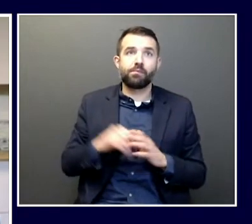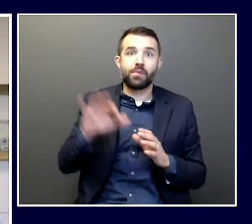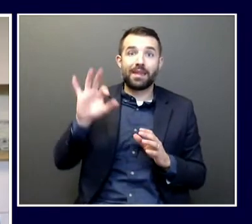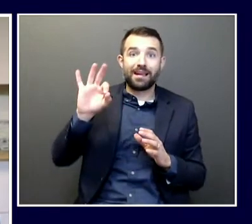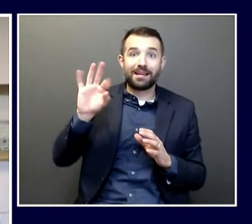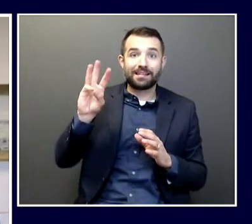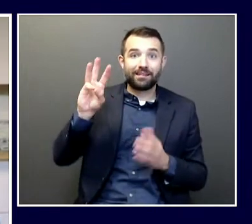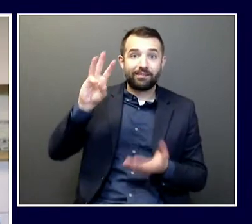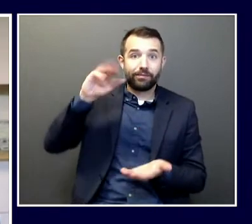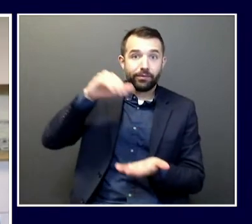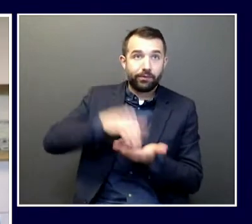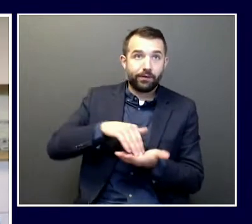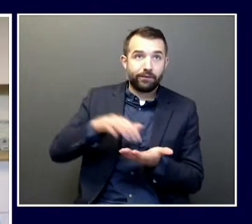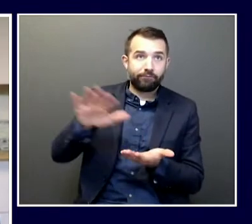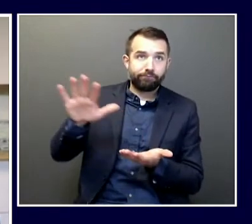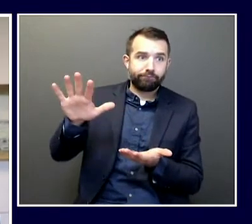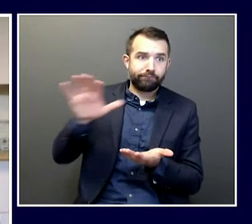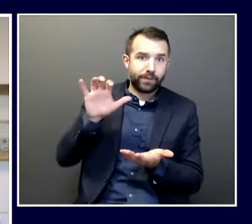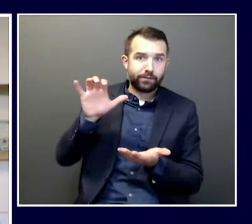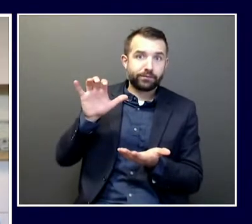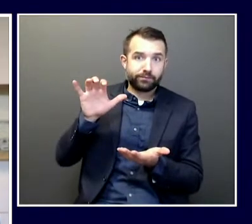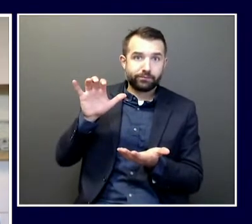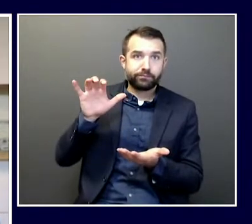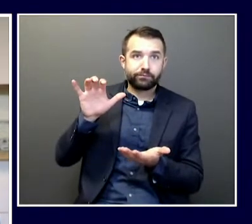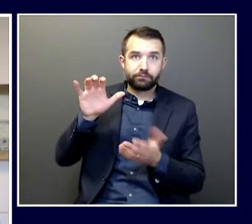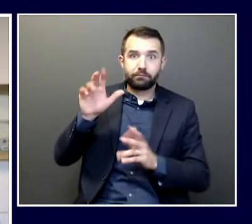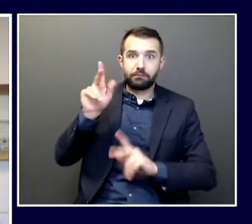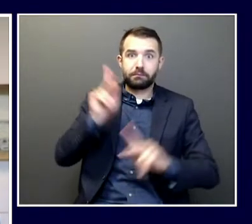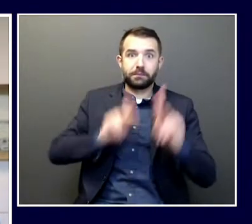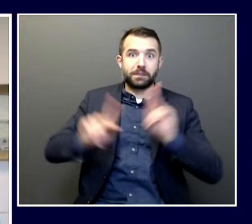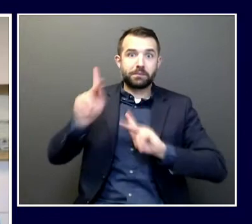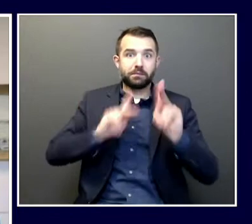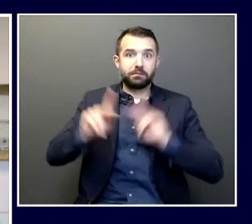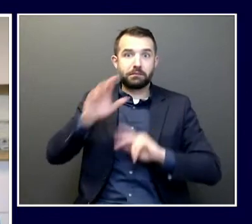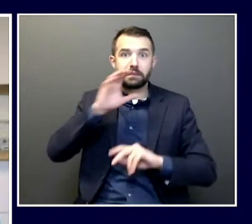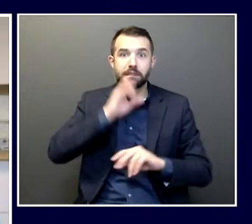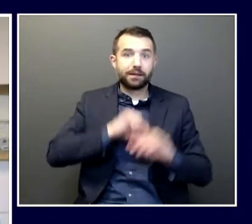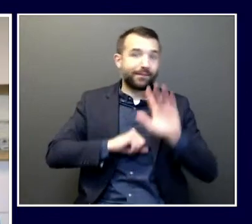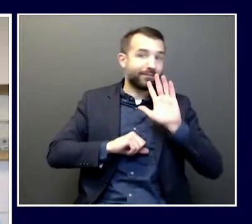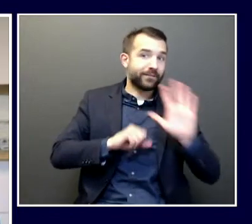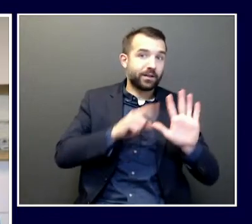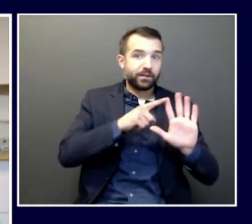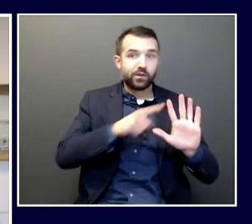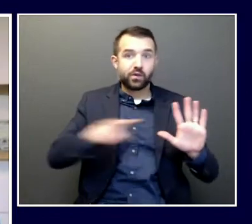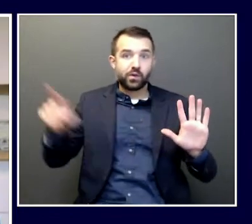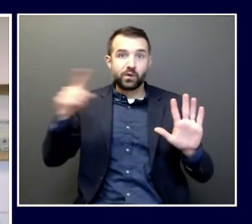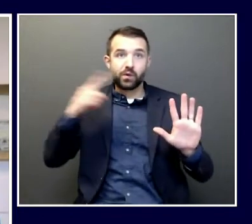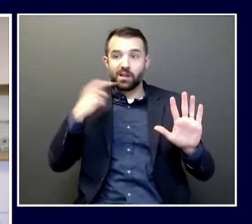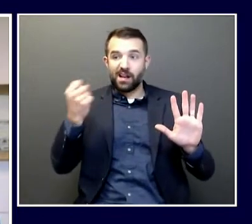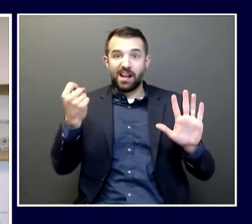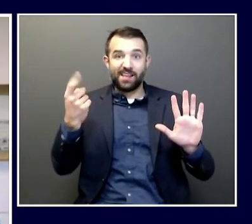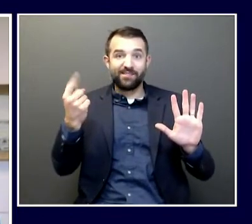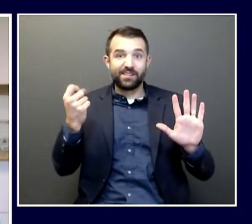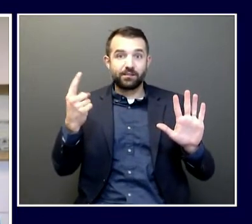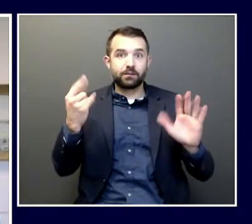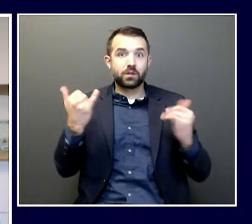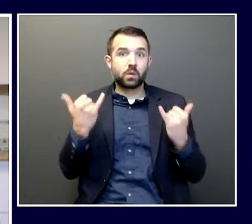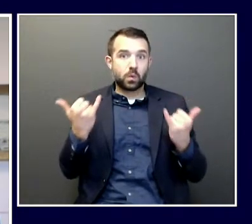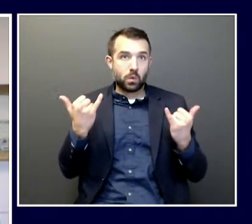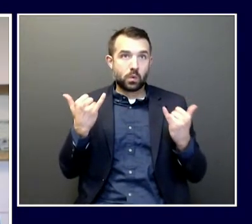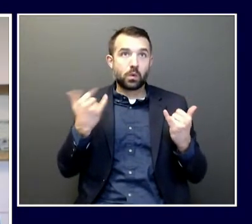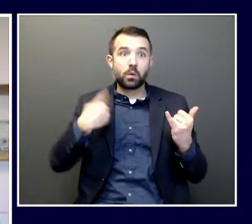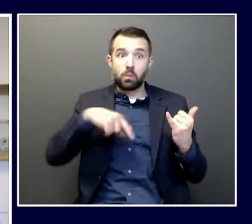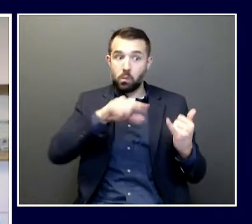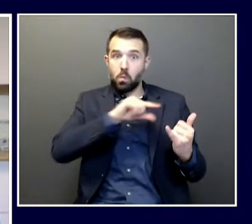96,500 5 through 11-year-olds who just became eligible. And as they get vaccinated, which they are, they